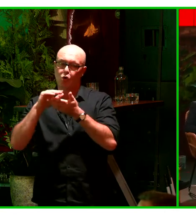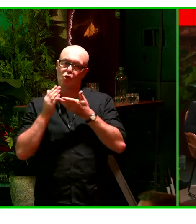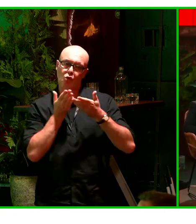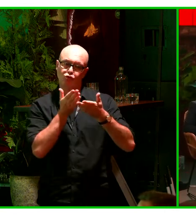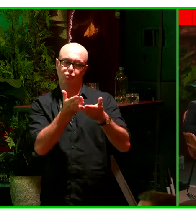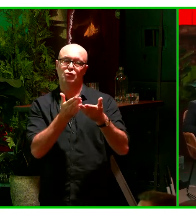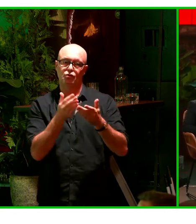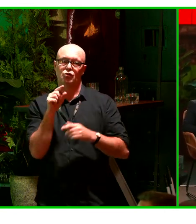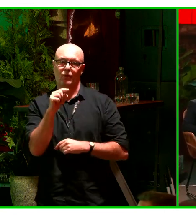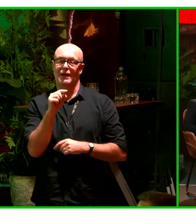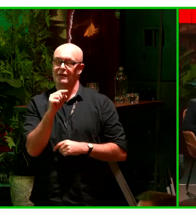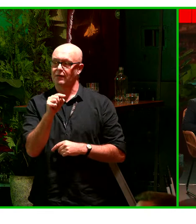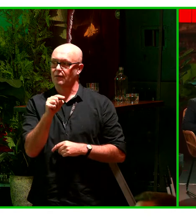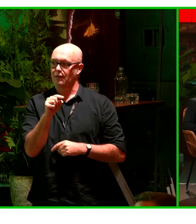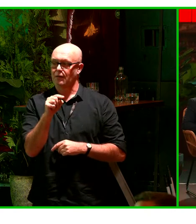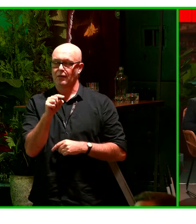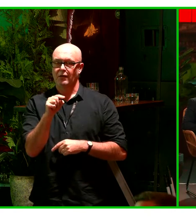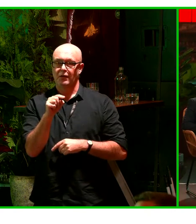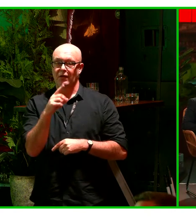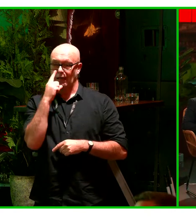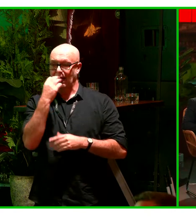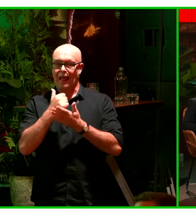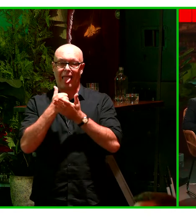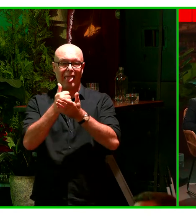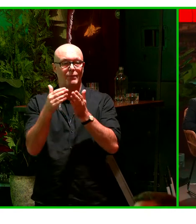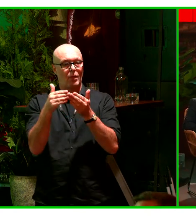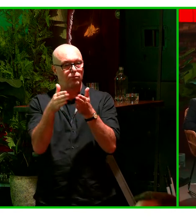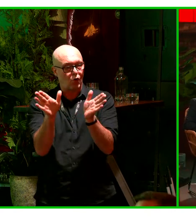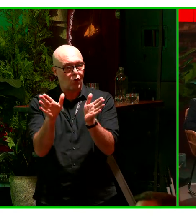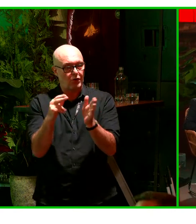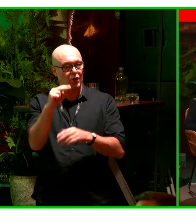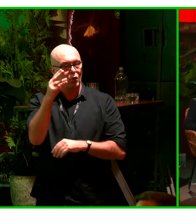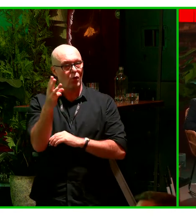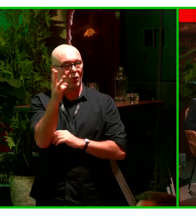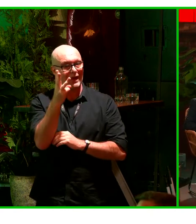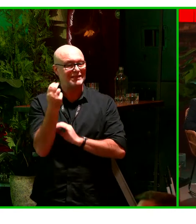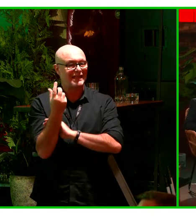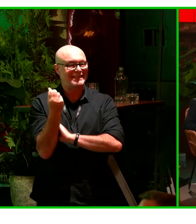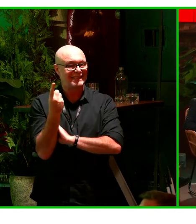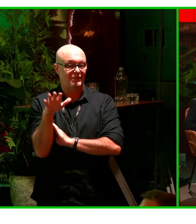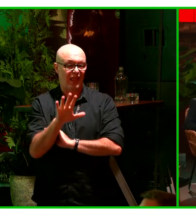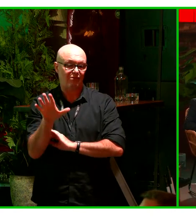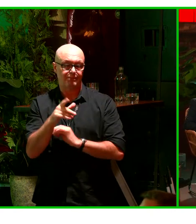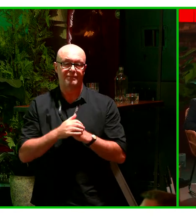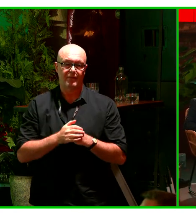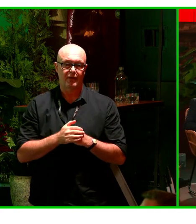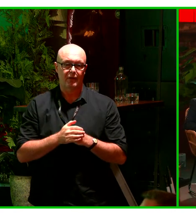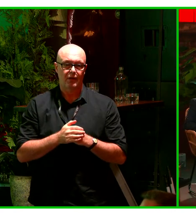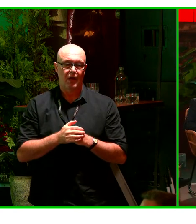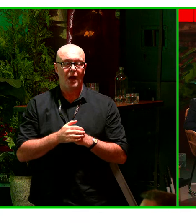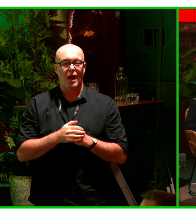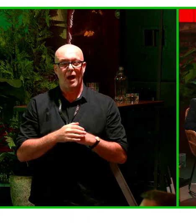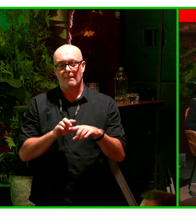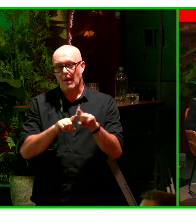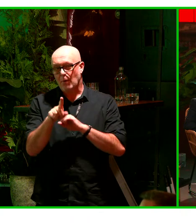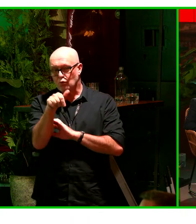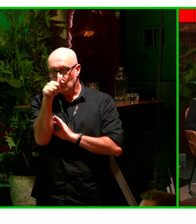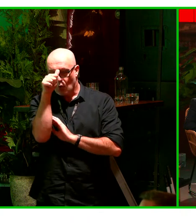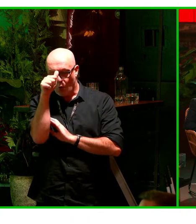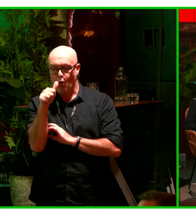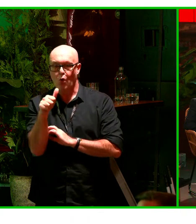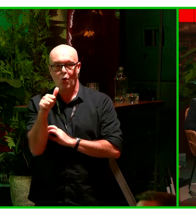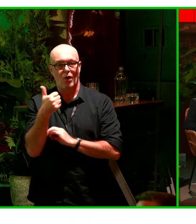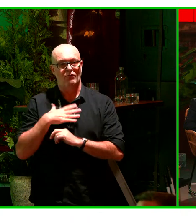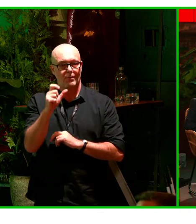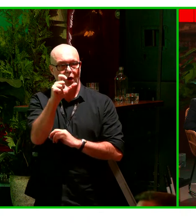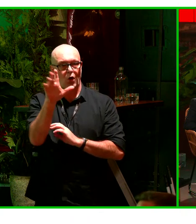make to the wider Northwest initiatives in this area. Now, perhaps most well known from about